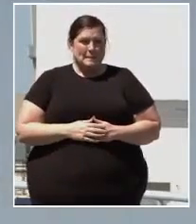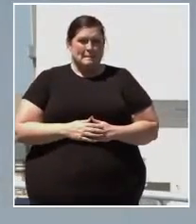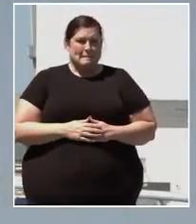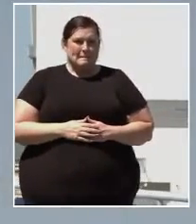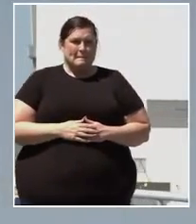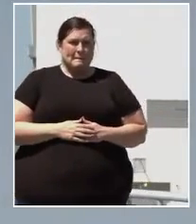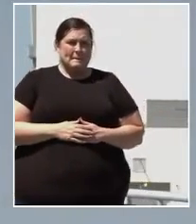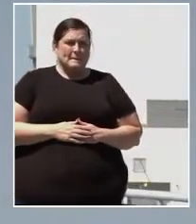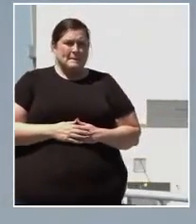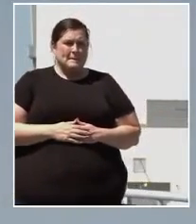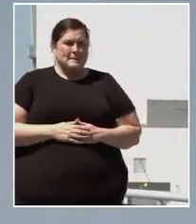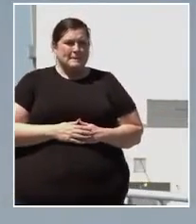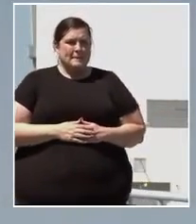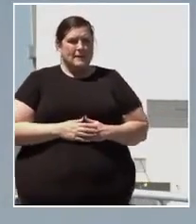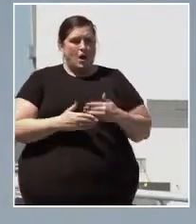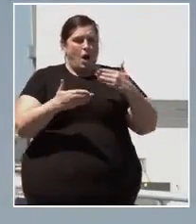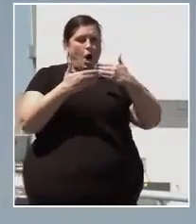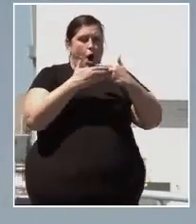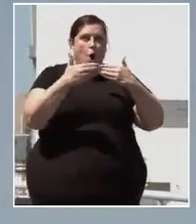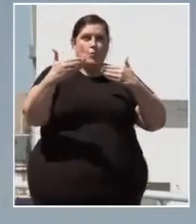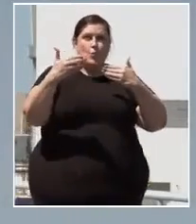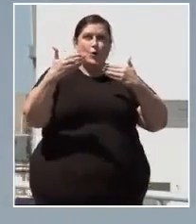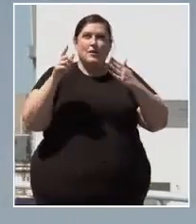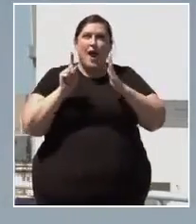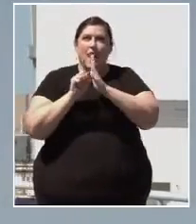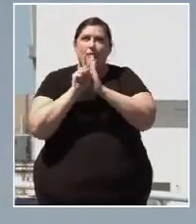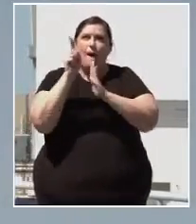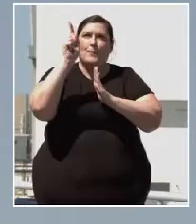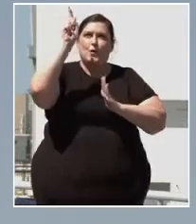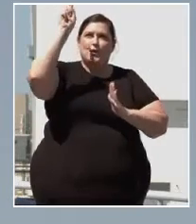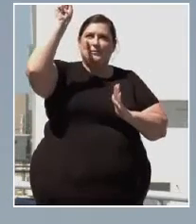day onward and upward